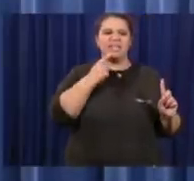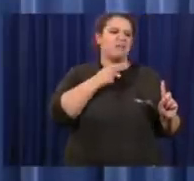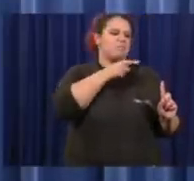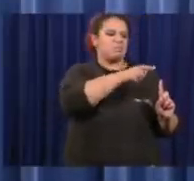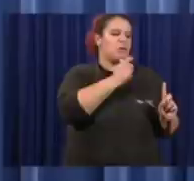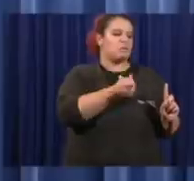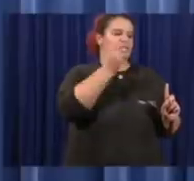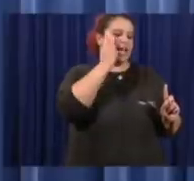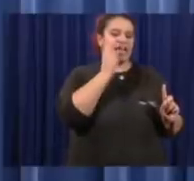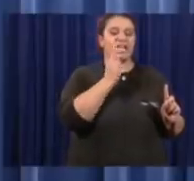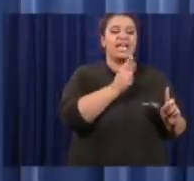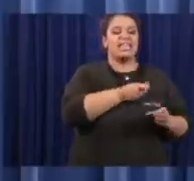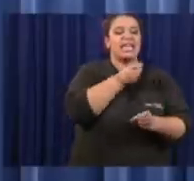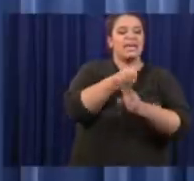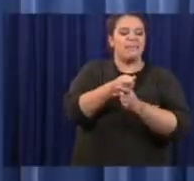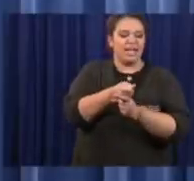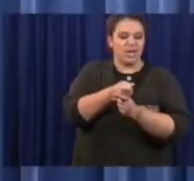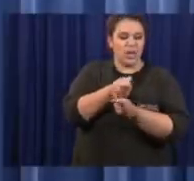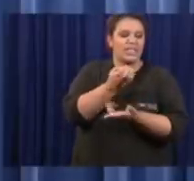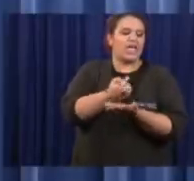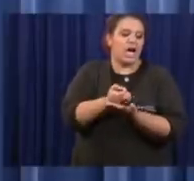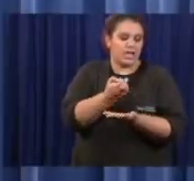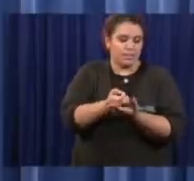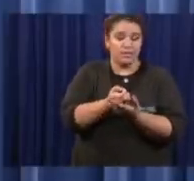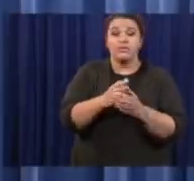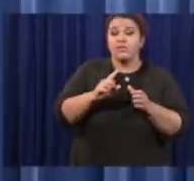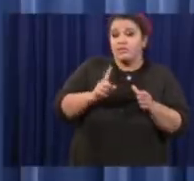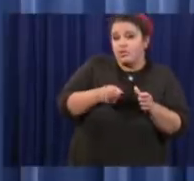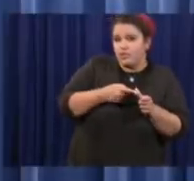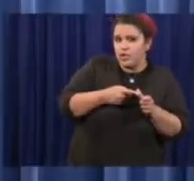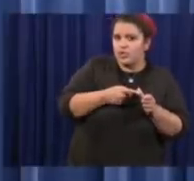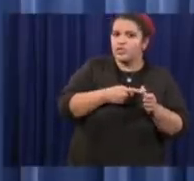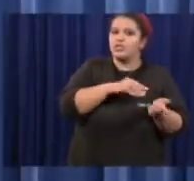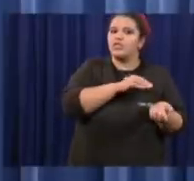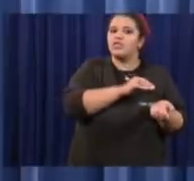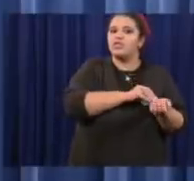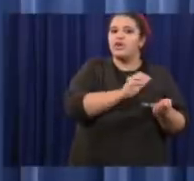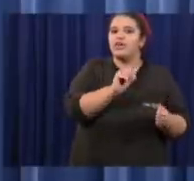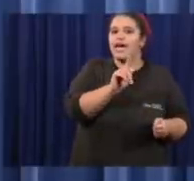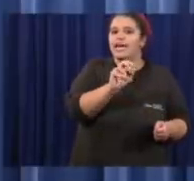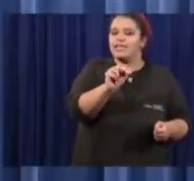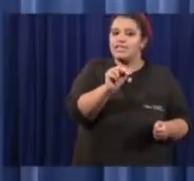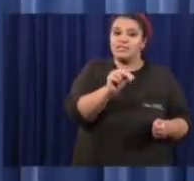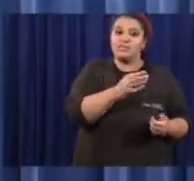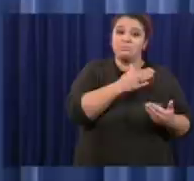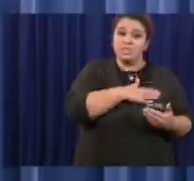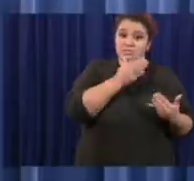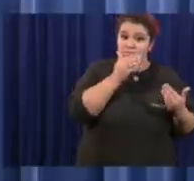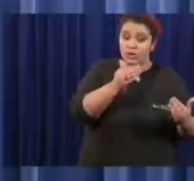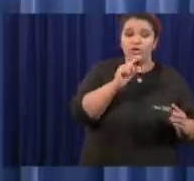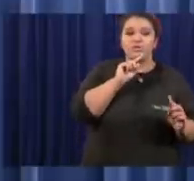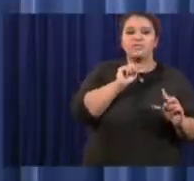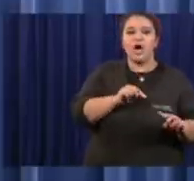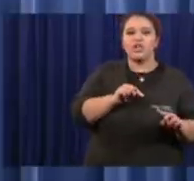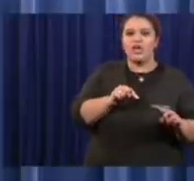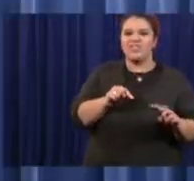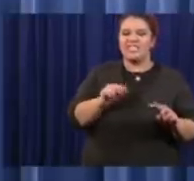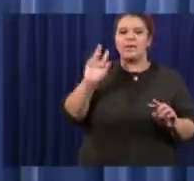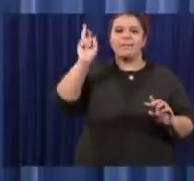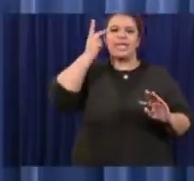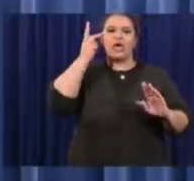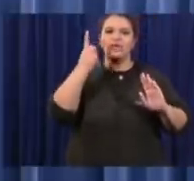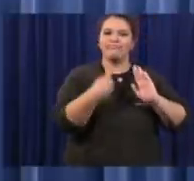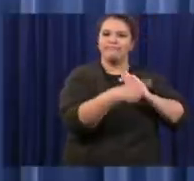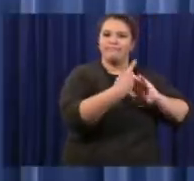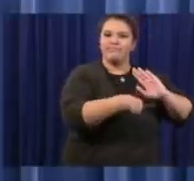her decisions. So my question is, first, Dr. Acton, can you kind of respond to some of this seemingly politicized attacks on you specifically? And Governor, is